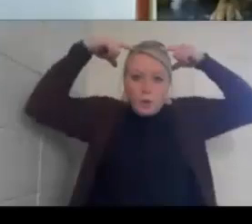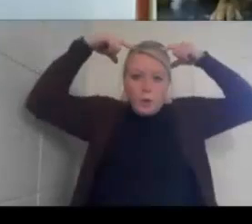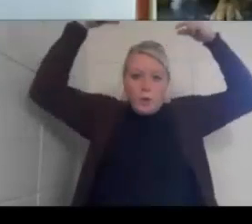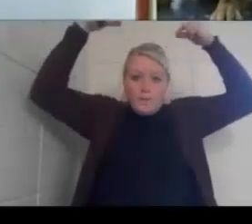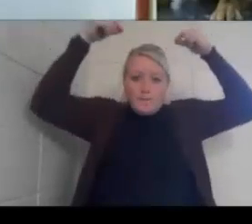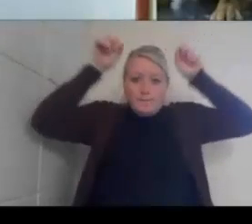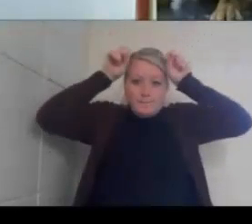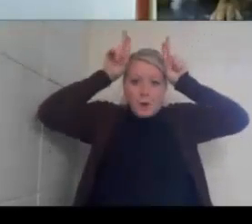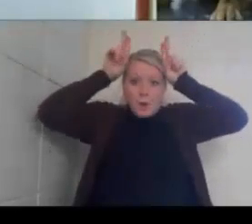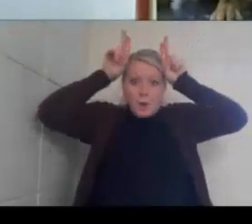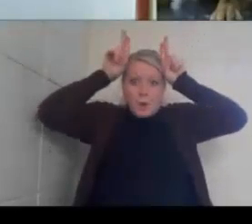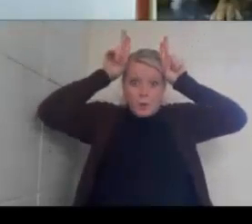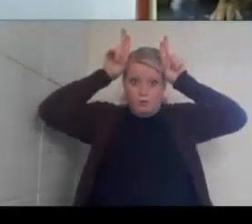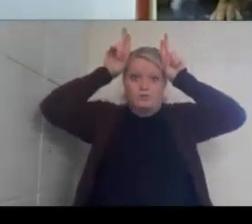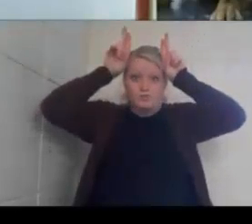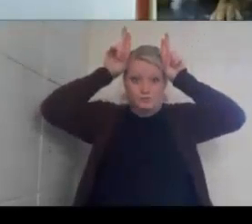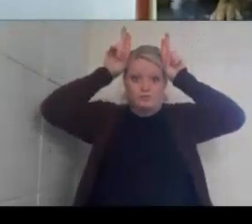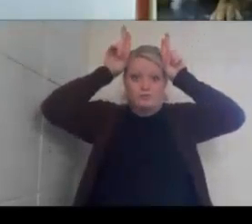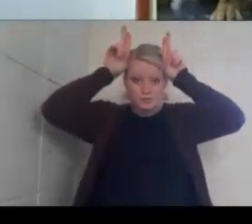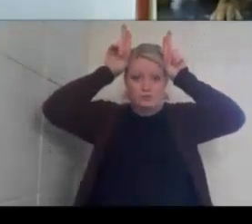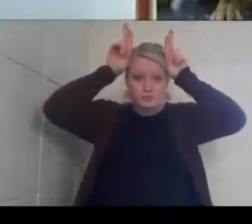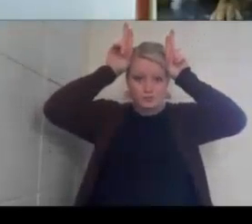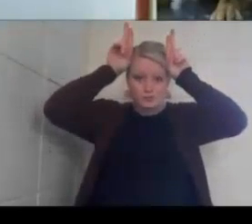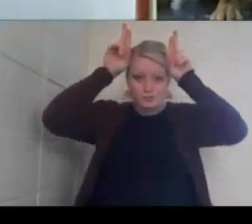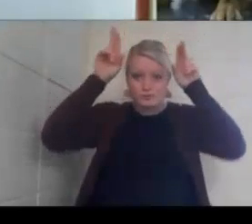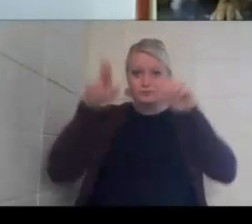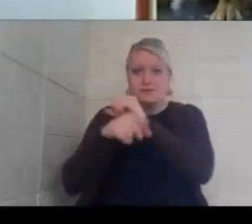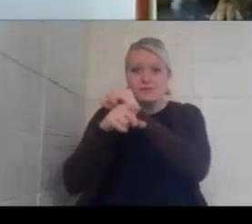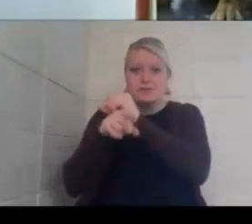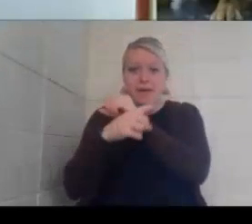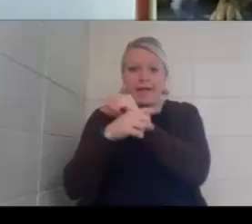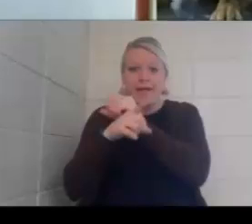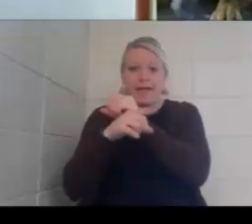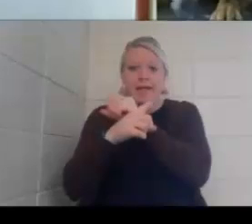And their ears are very tall.